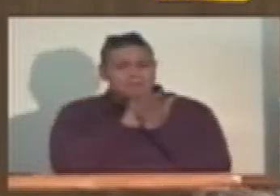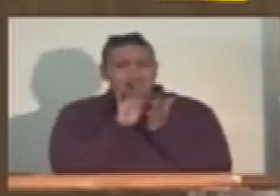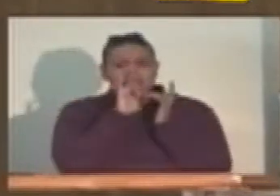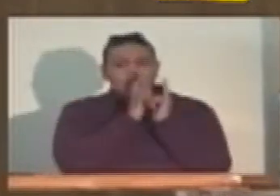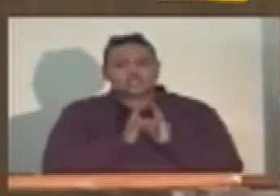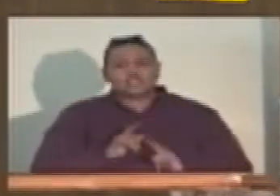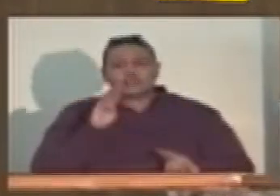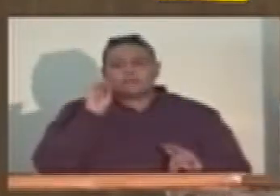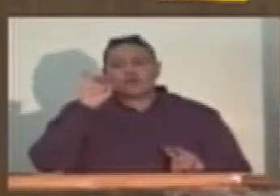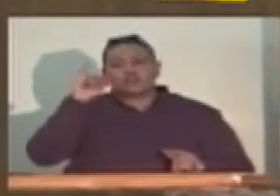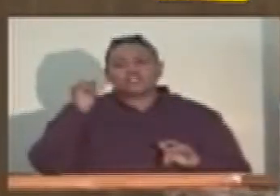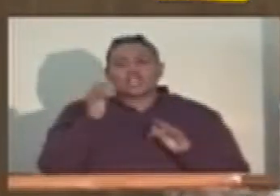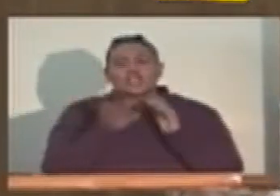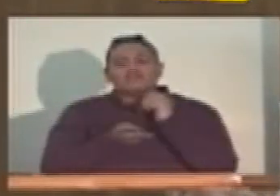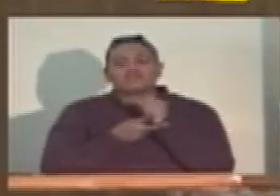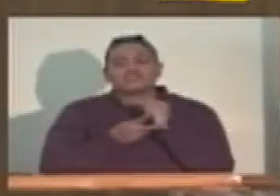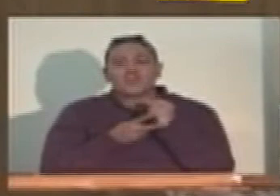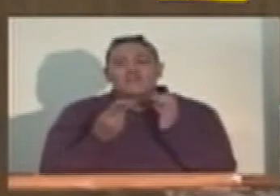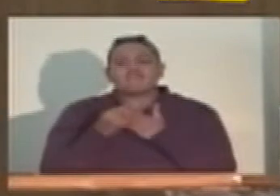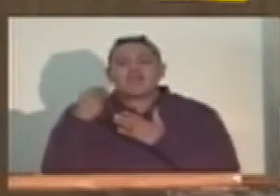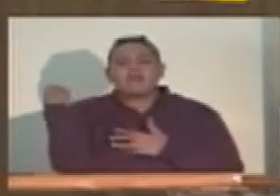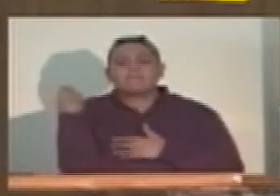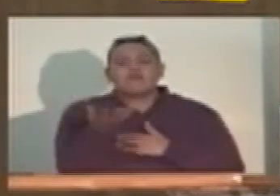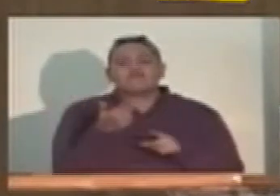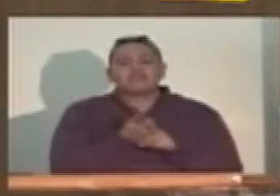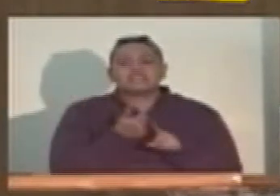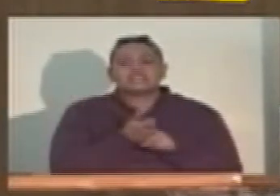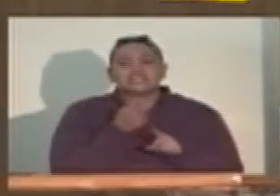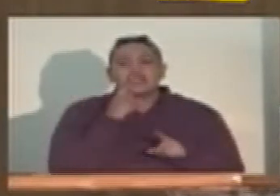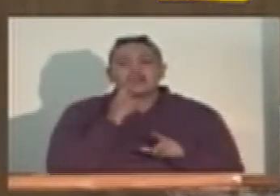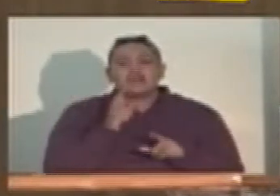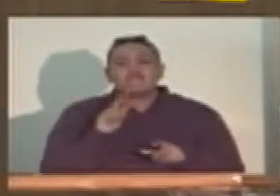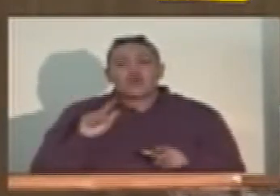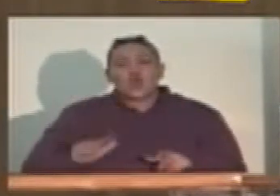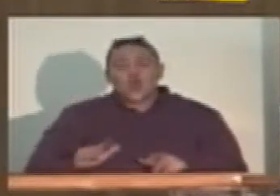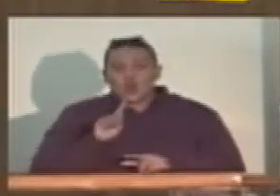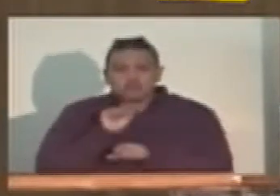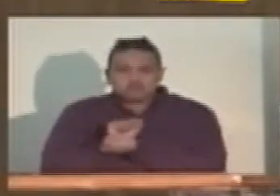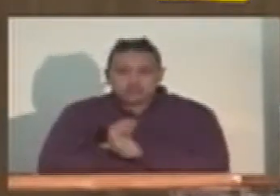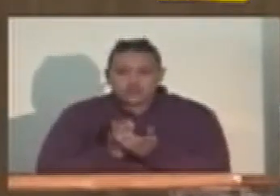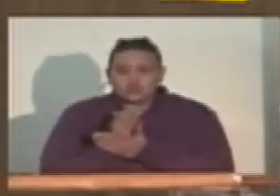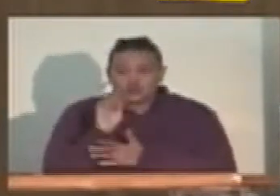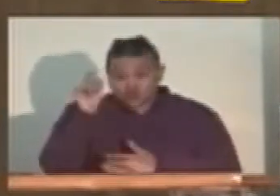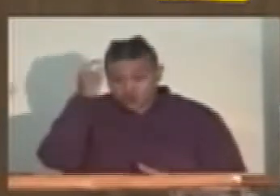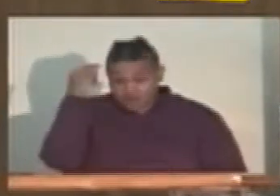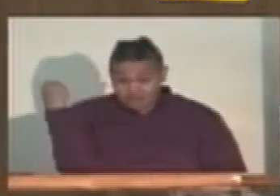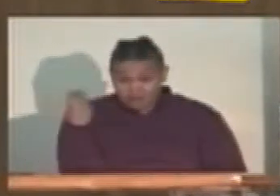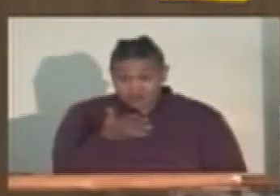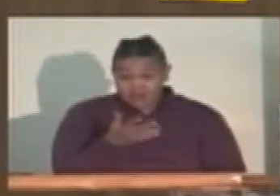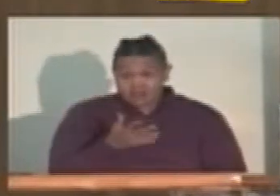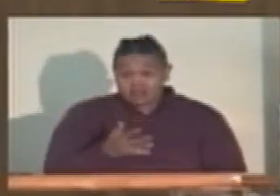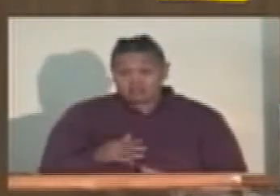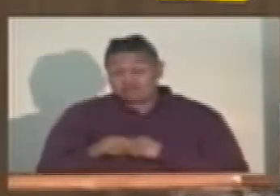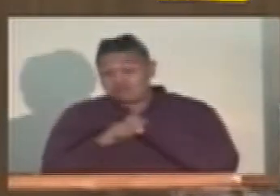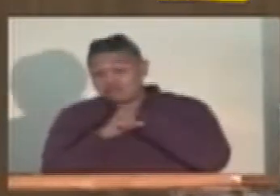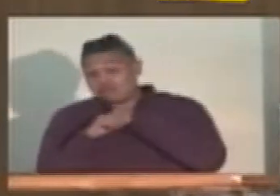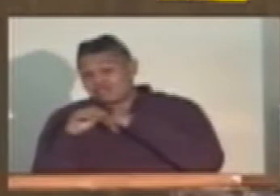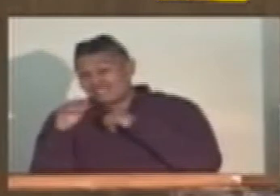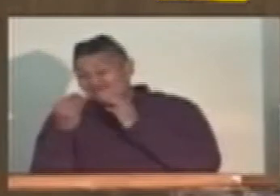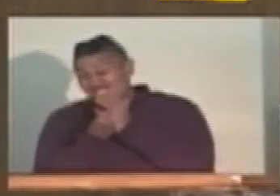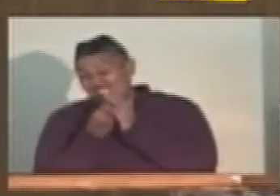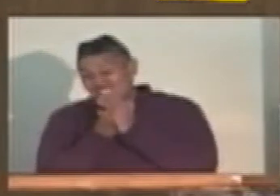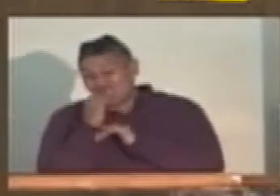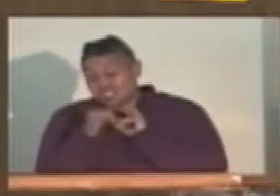BOJ reserves and providing a measure of loan guarantee by the state, commercial financial